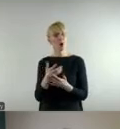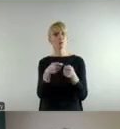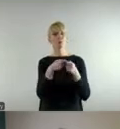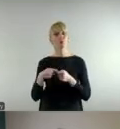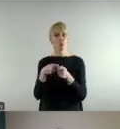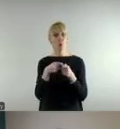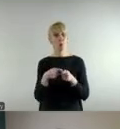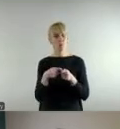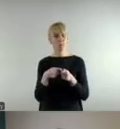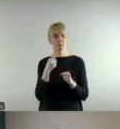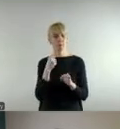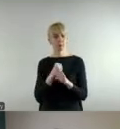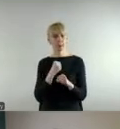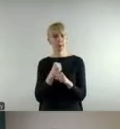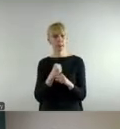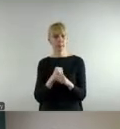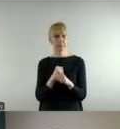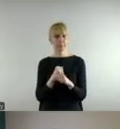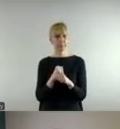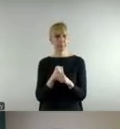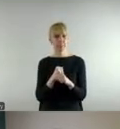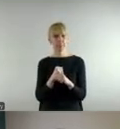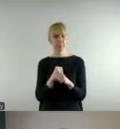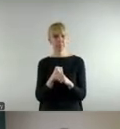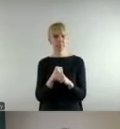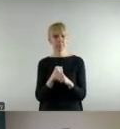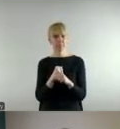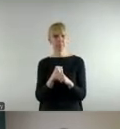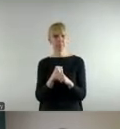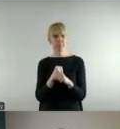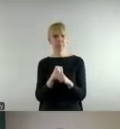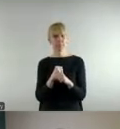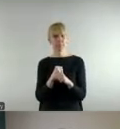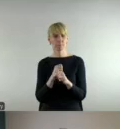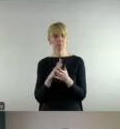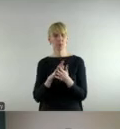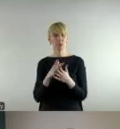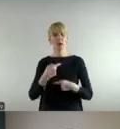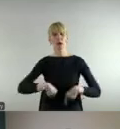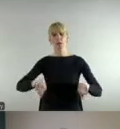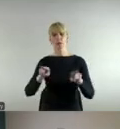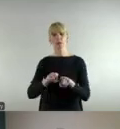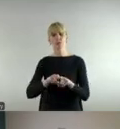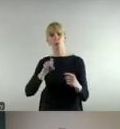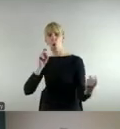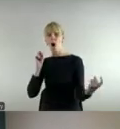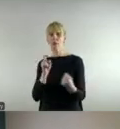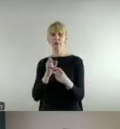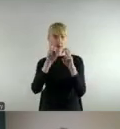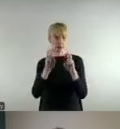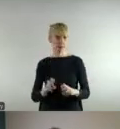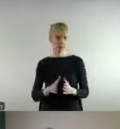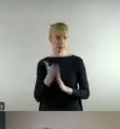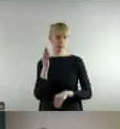and working with crisis management team. So we have, of course, proactive working methodology. We think big early